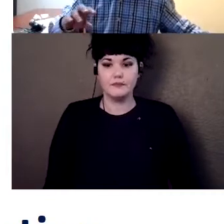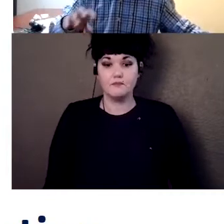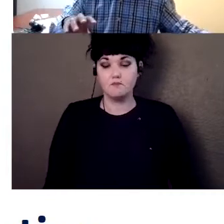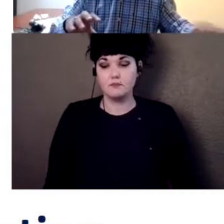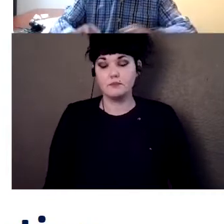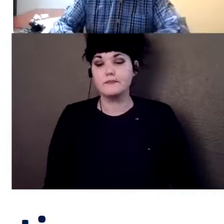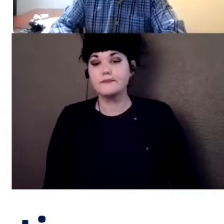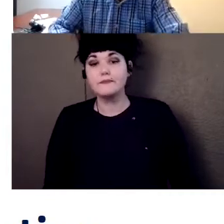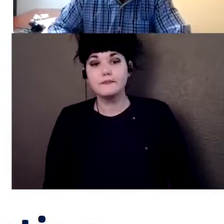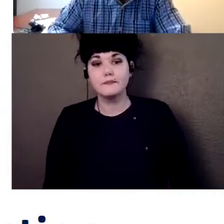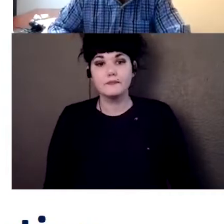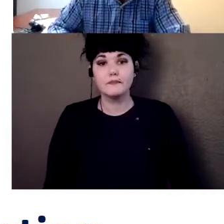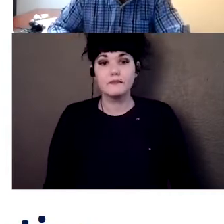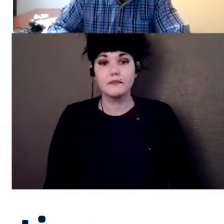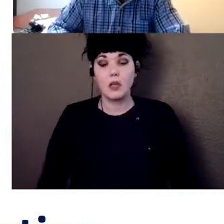organization to address